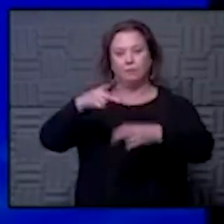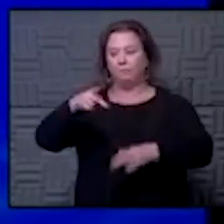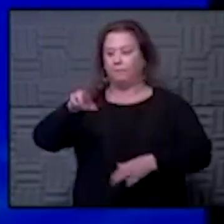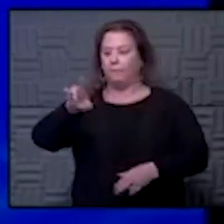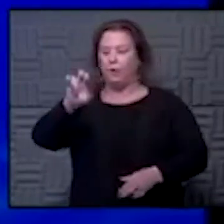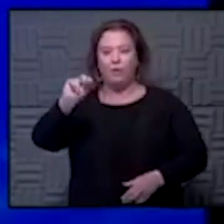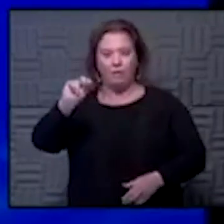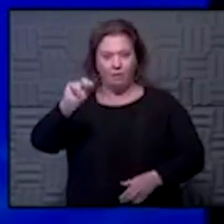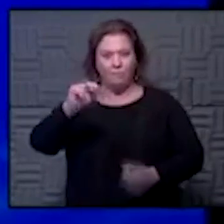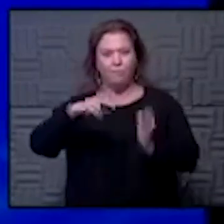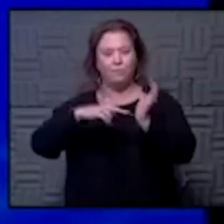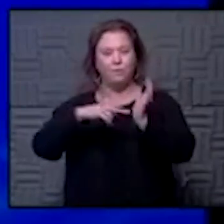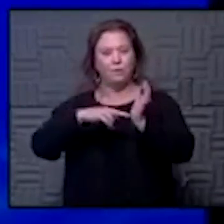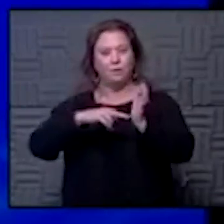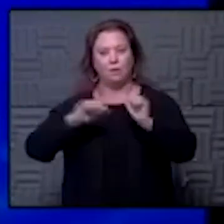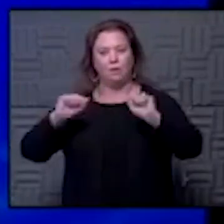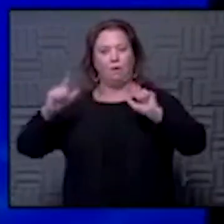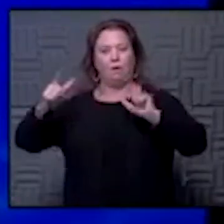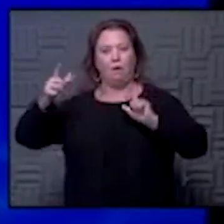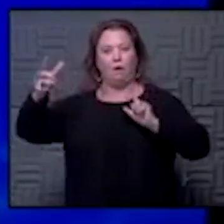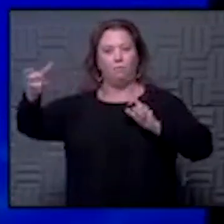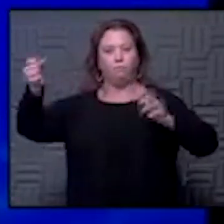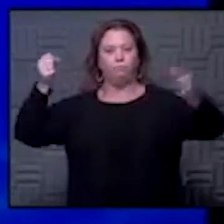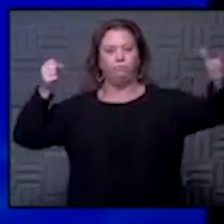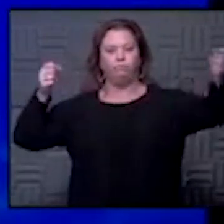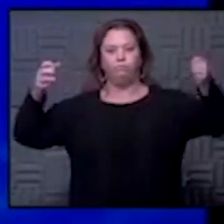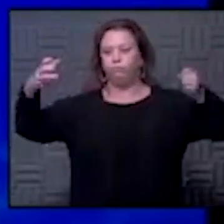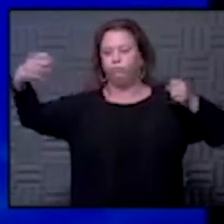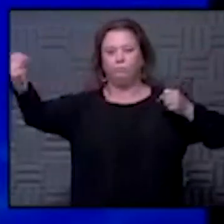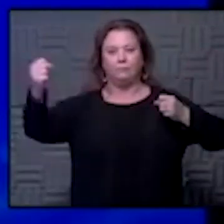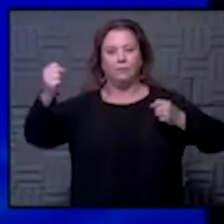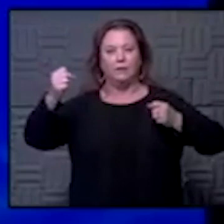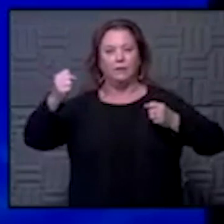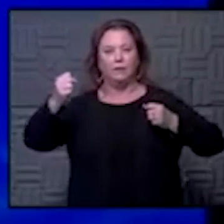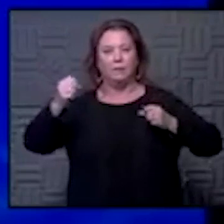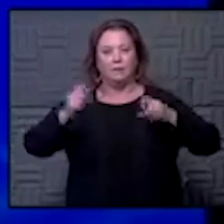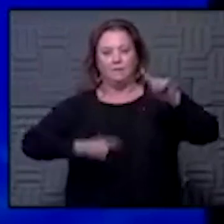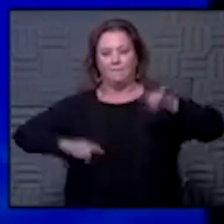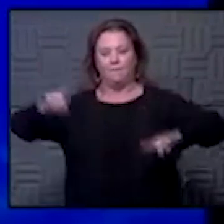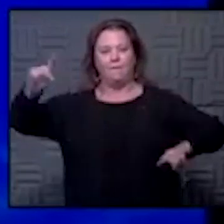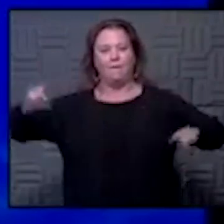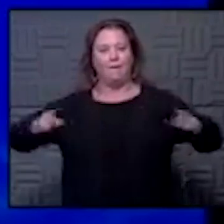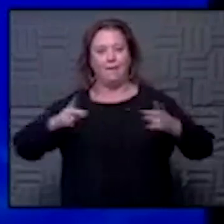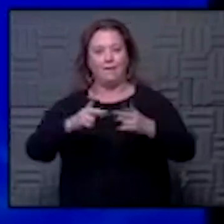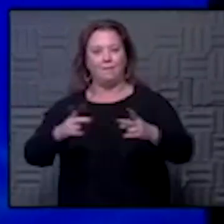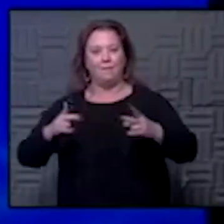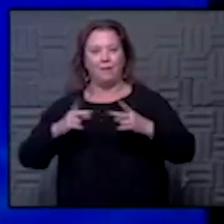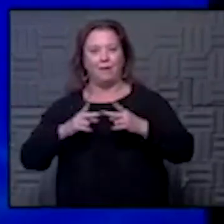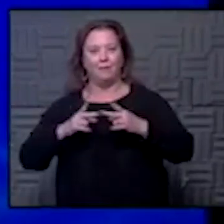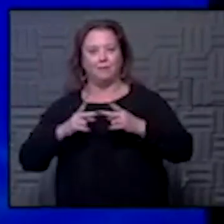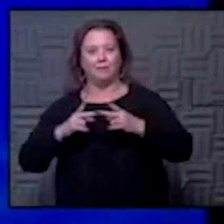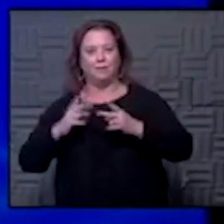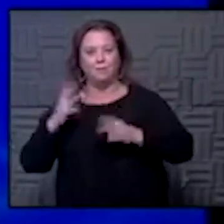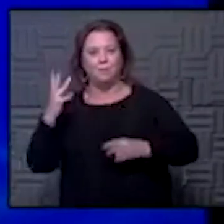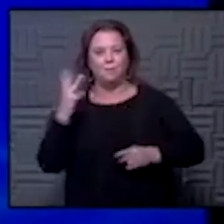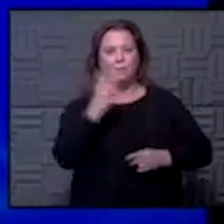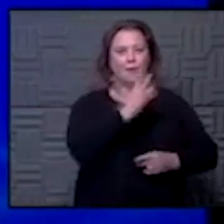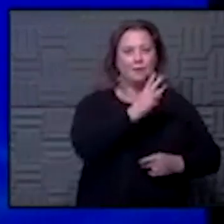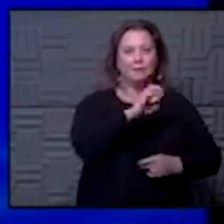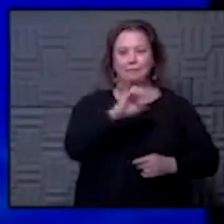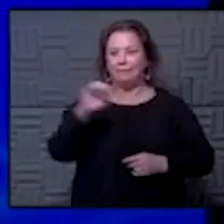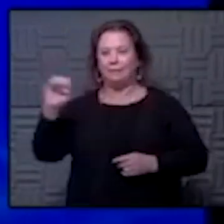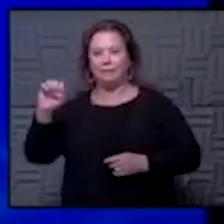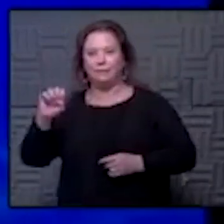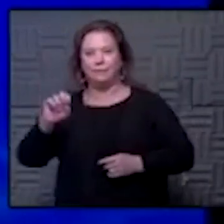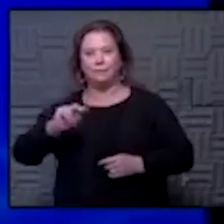PRNs are all being pulled in many different directions. And so it's a bigger challenge now than it